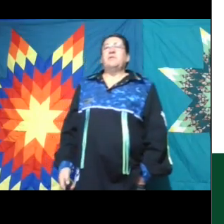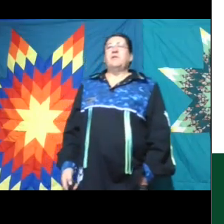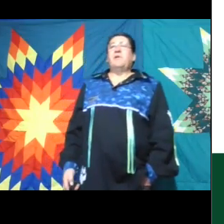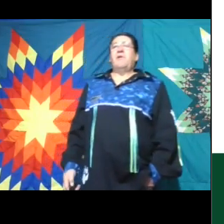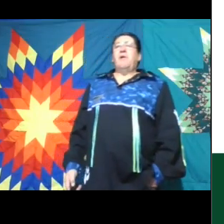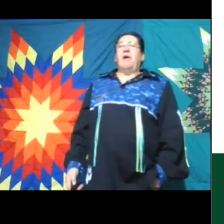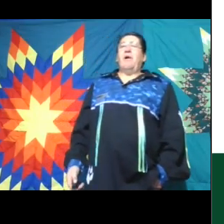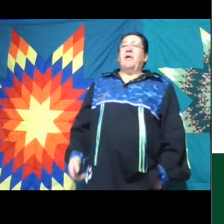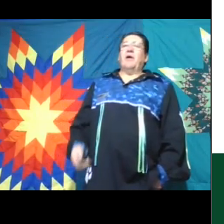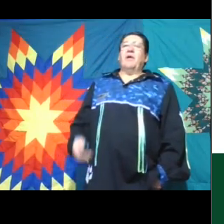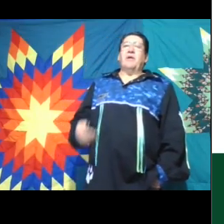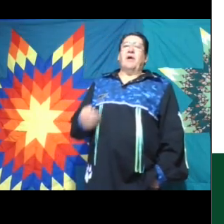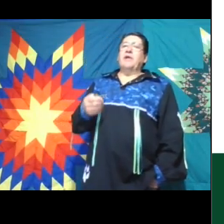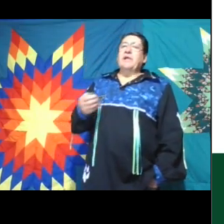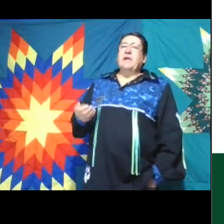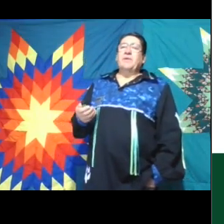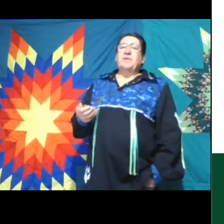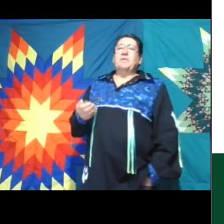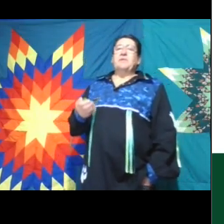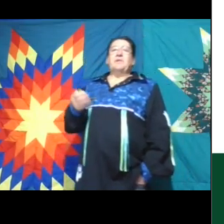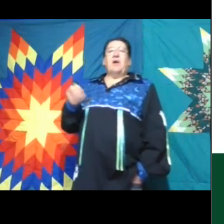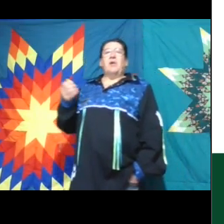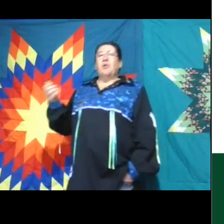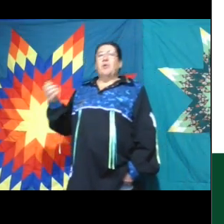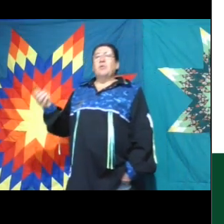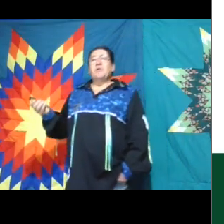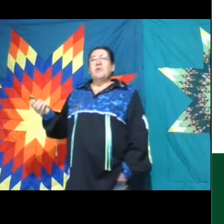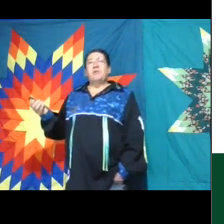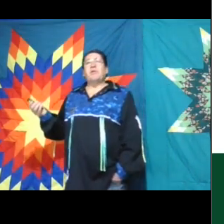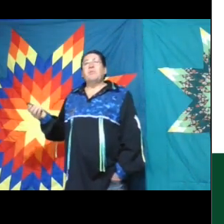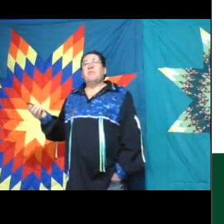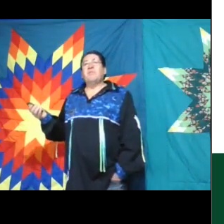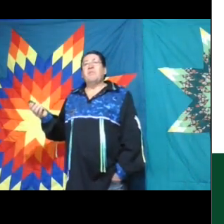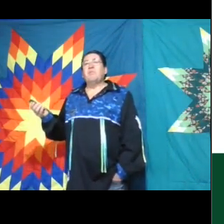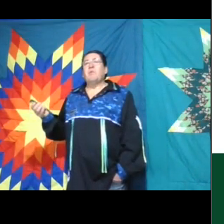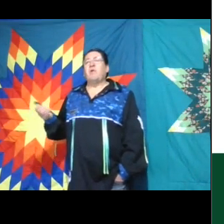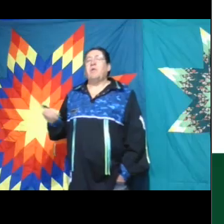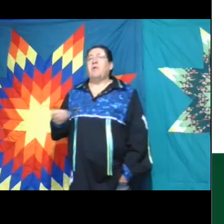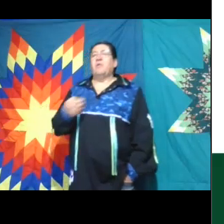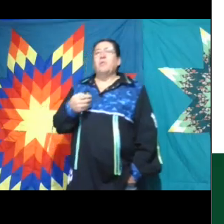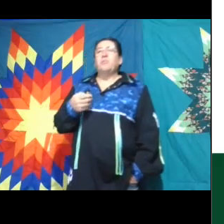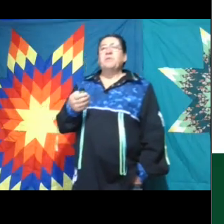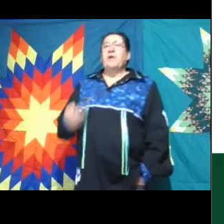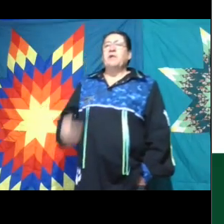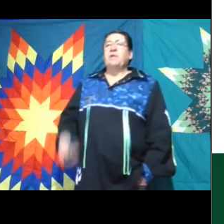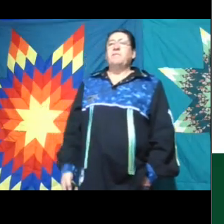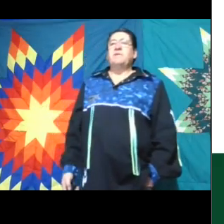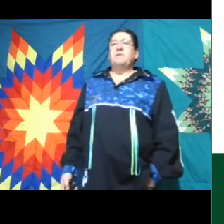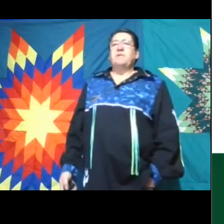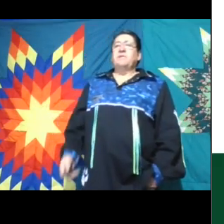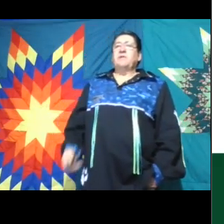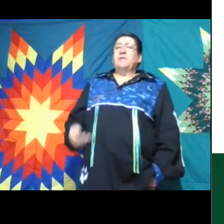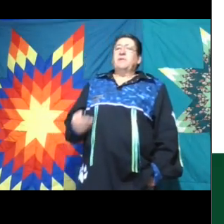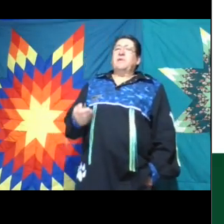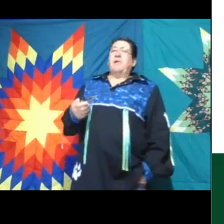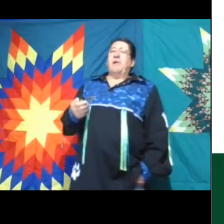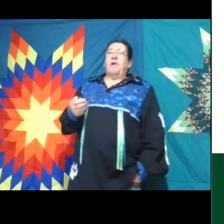huge. Our egos, our approach to recruitment from our own perspectives,